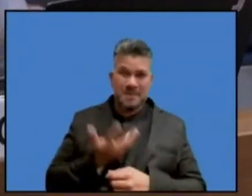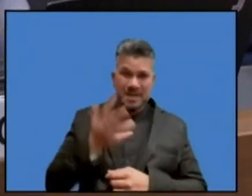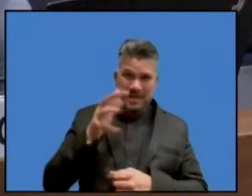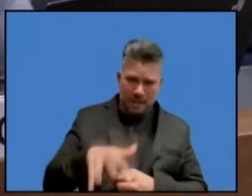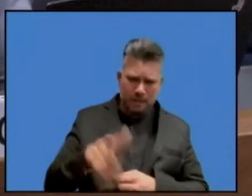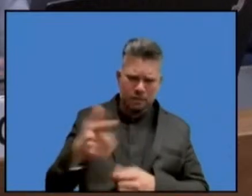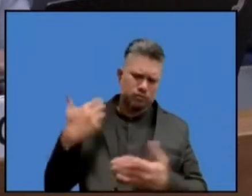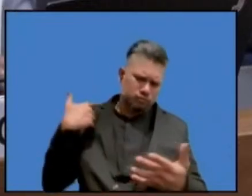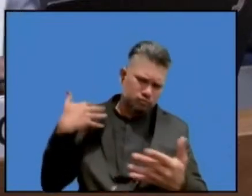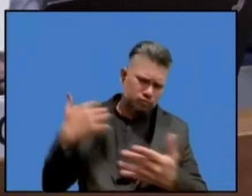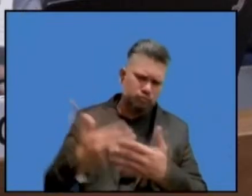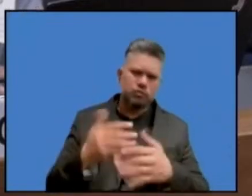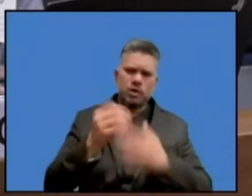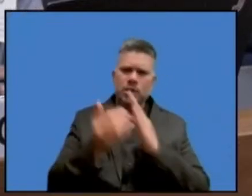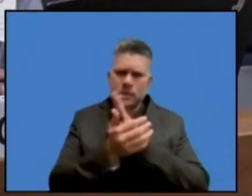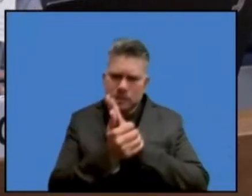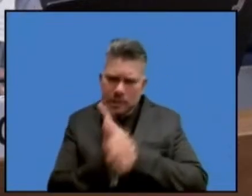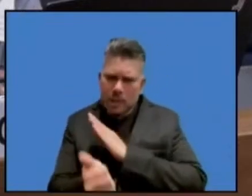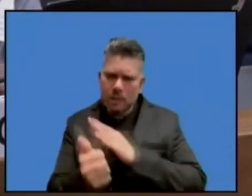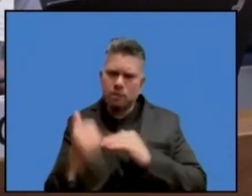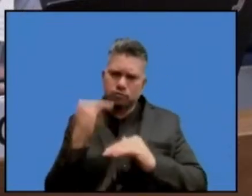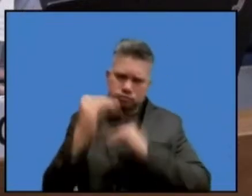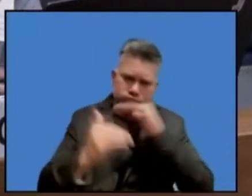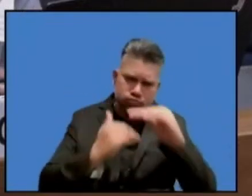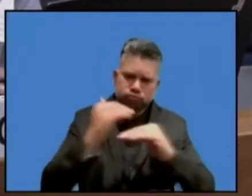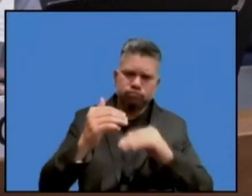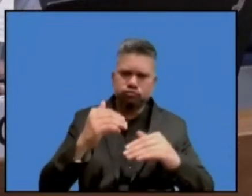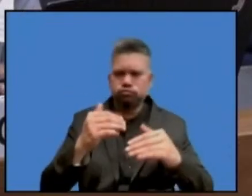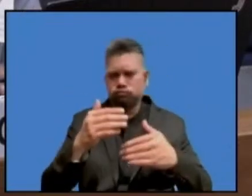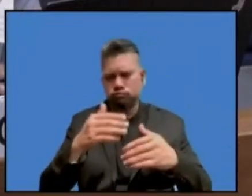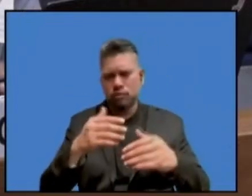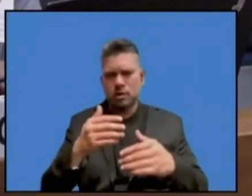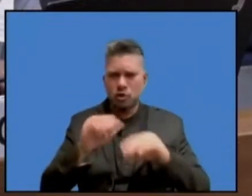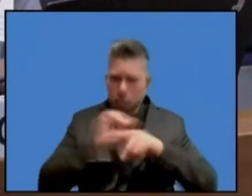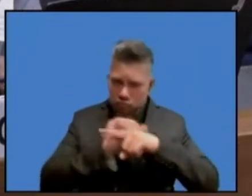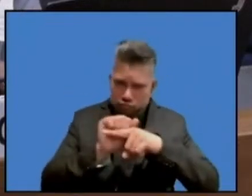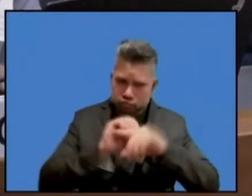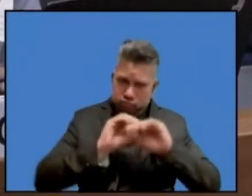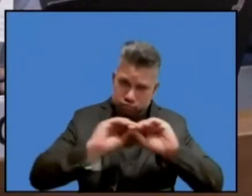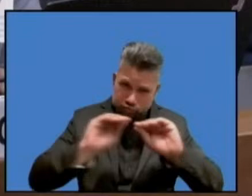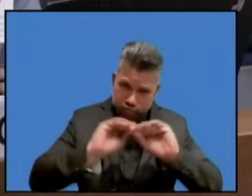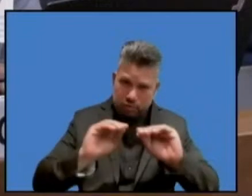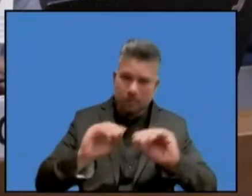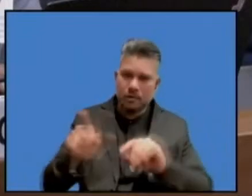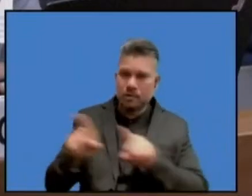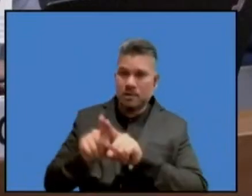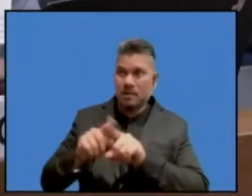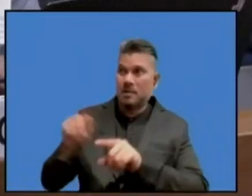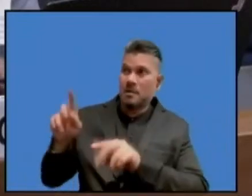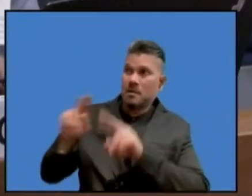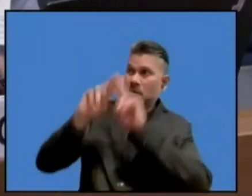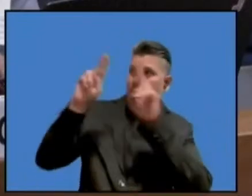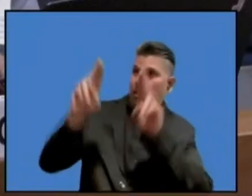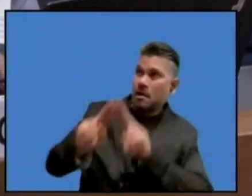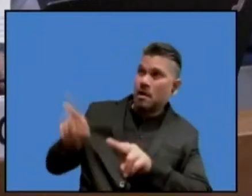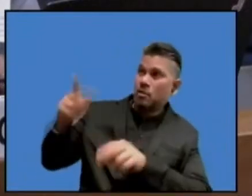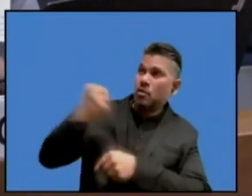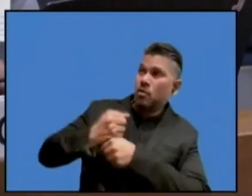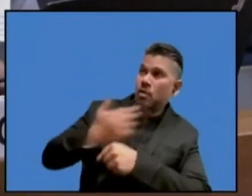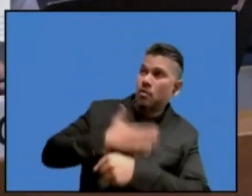skill development program that align with international labor market demands. Partnerships